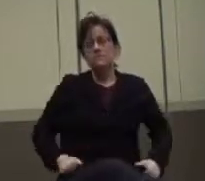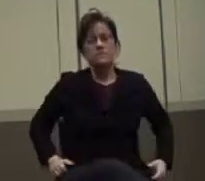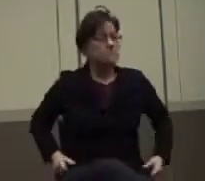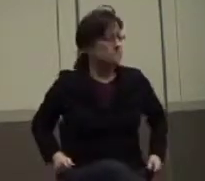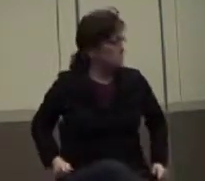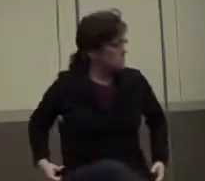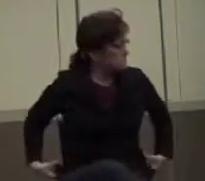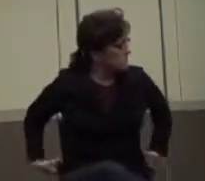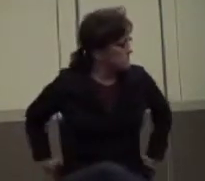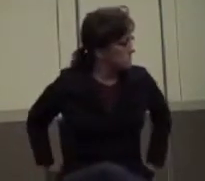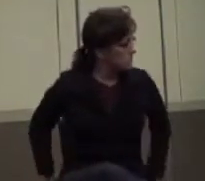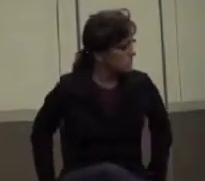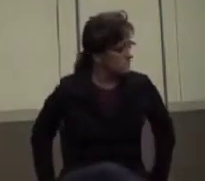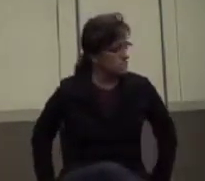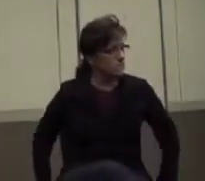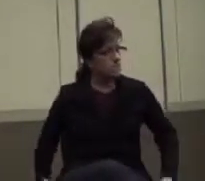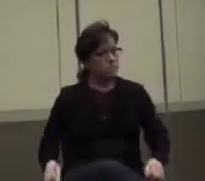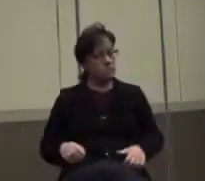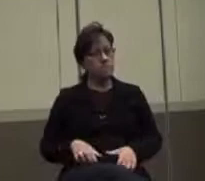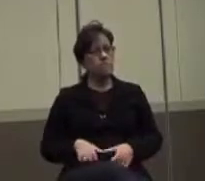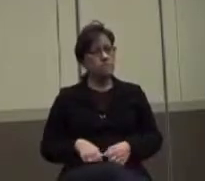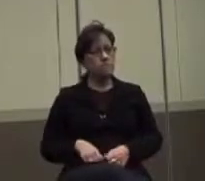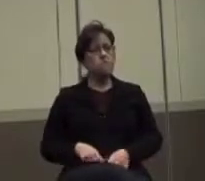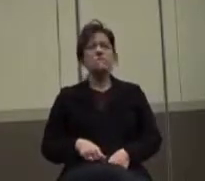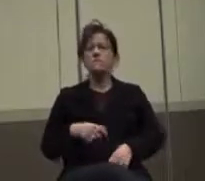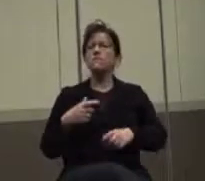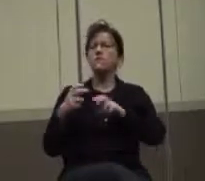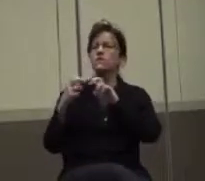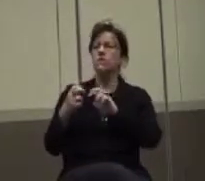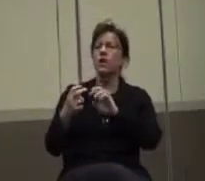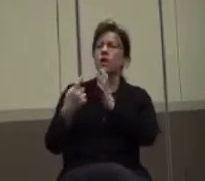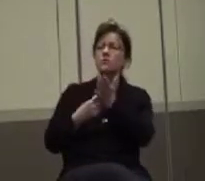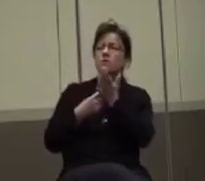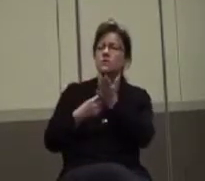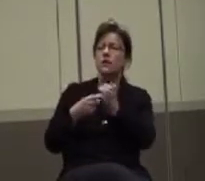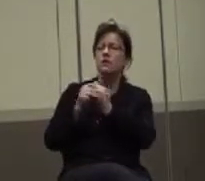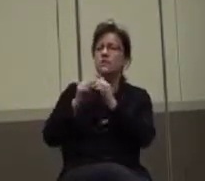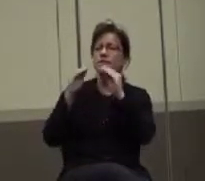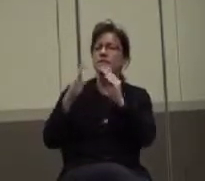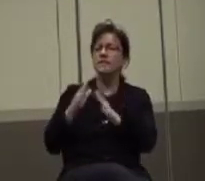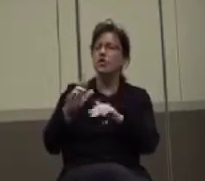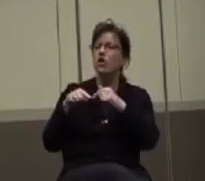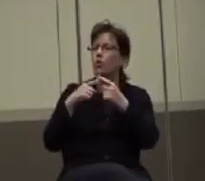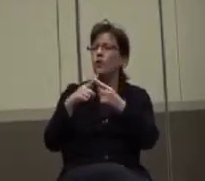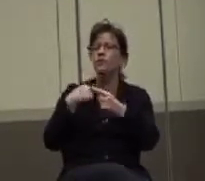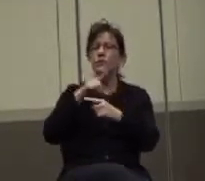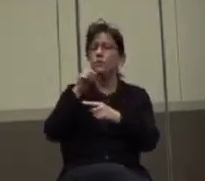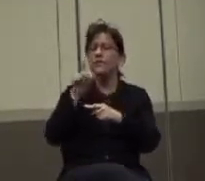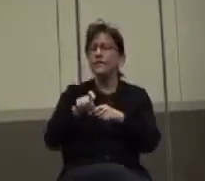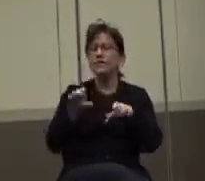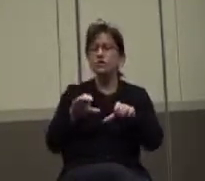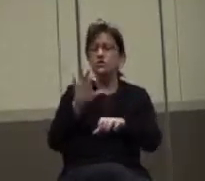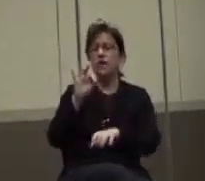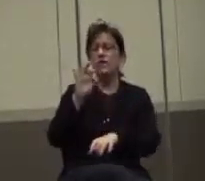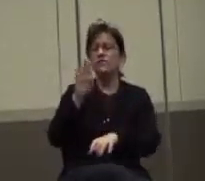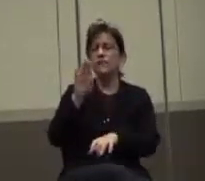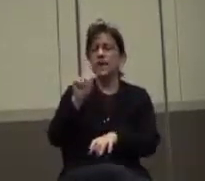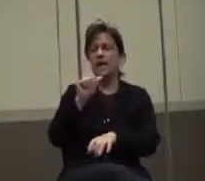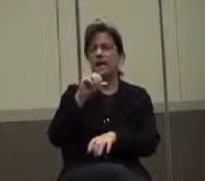really have to do a formal FBA and a BIP? Have we really done the things, move through the system? So it's going to look sort of like this